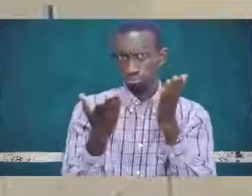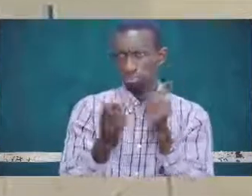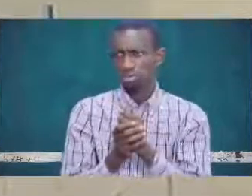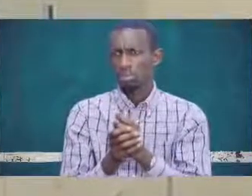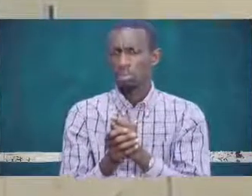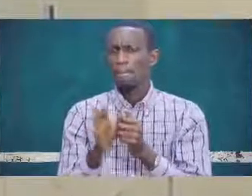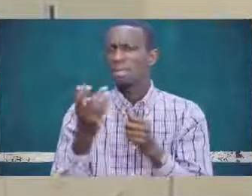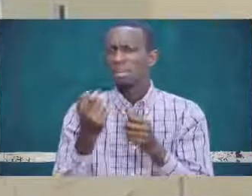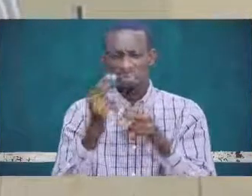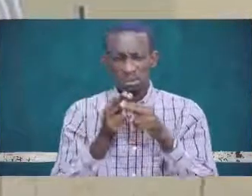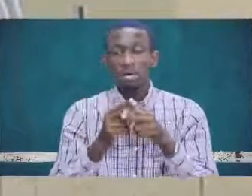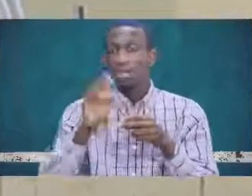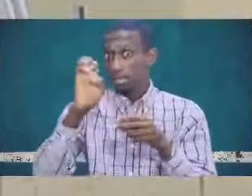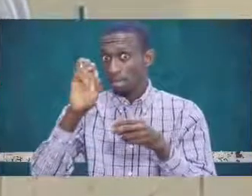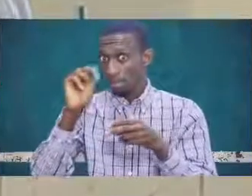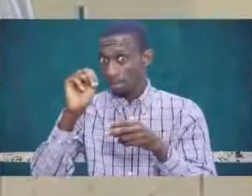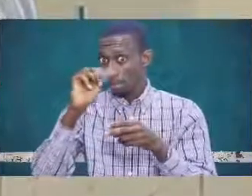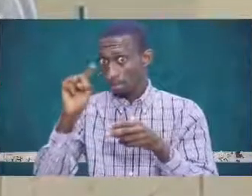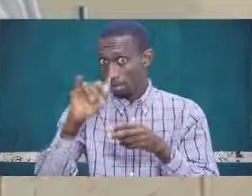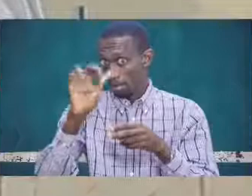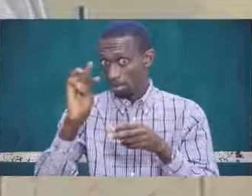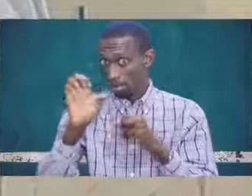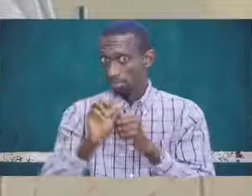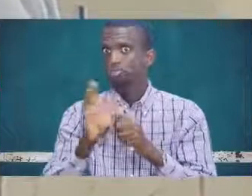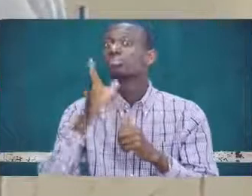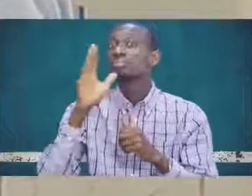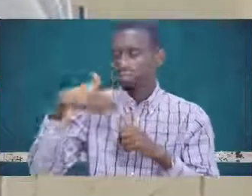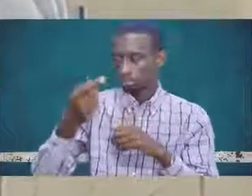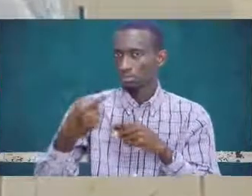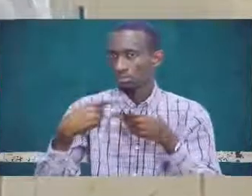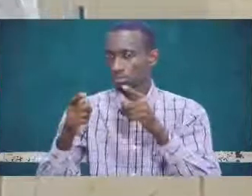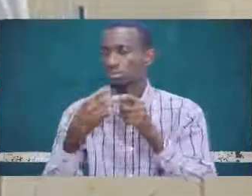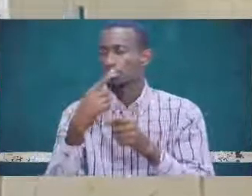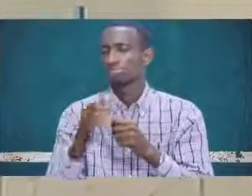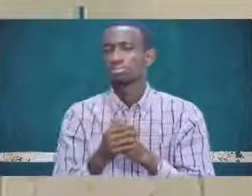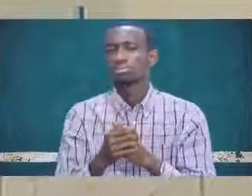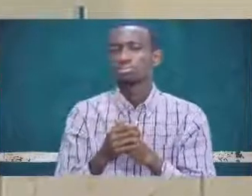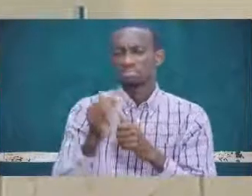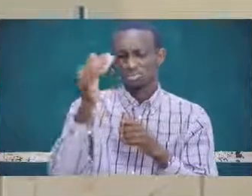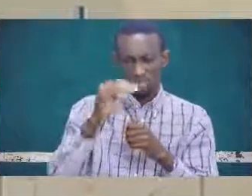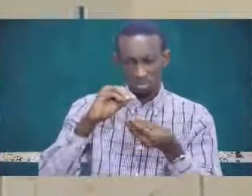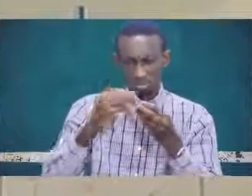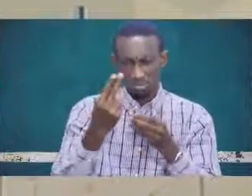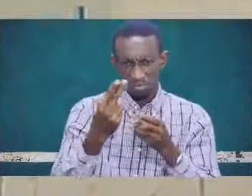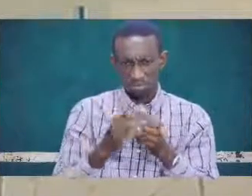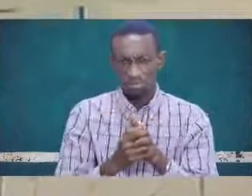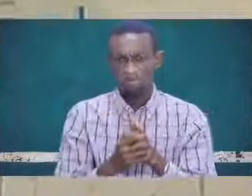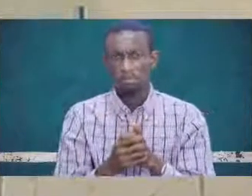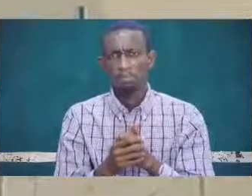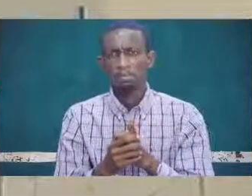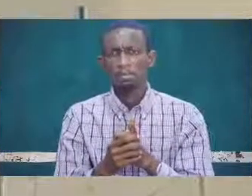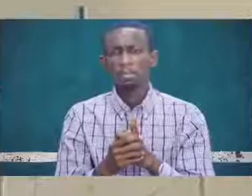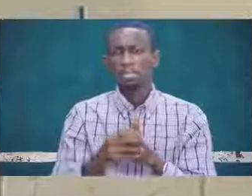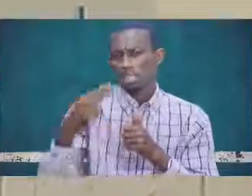call enzymes. We are going to mention those enzymes that are found there. We also have, number 2, we can talk